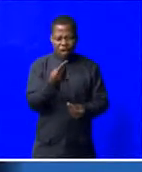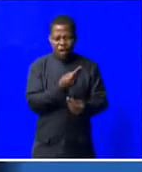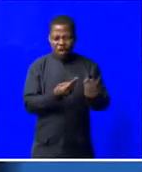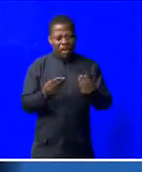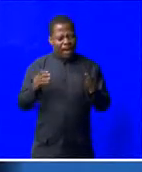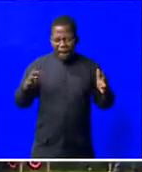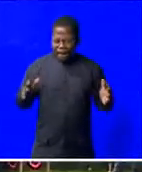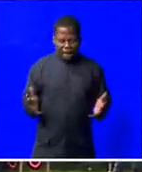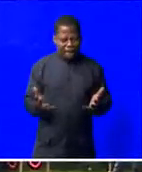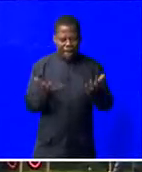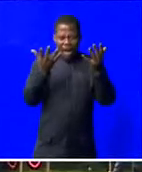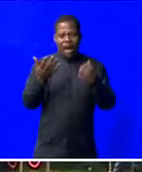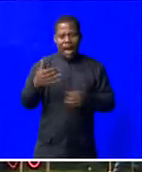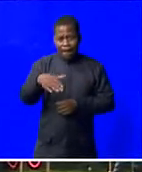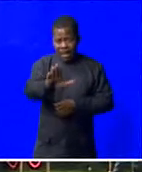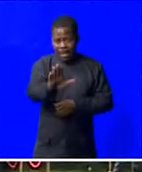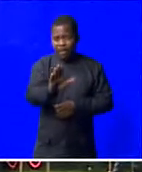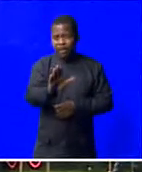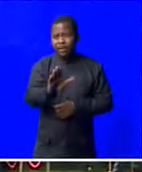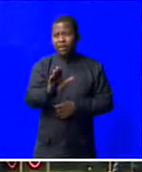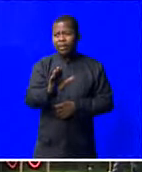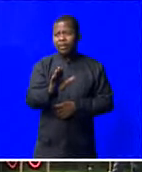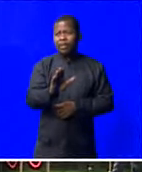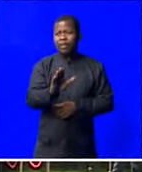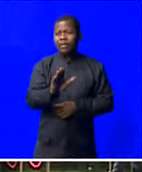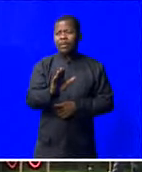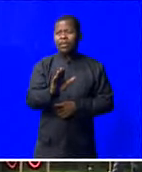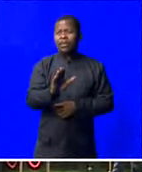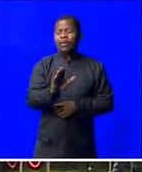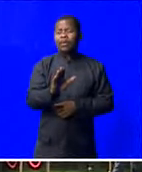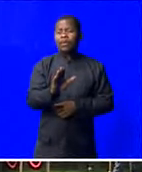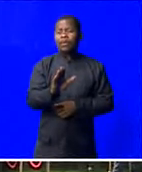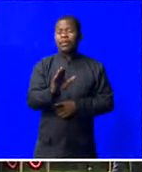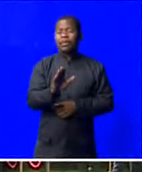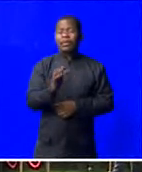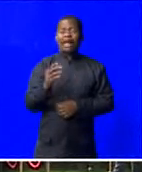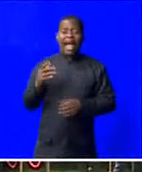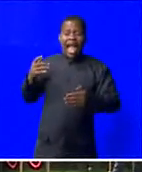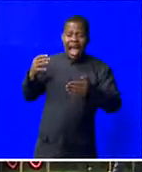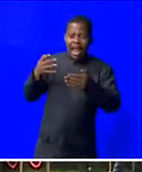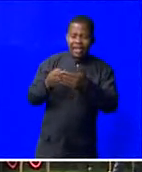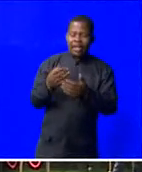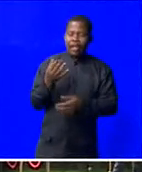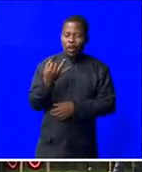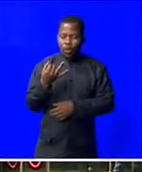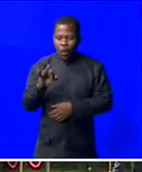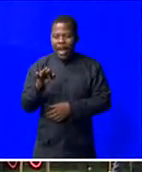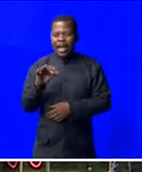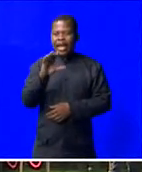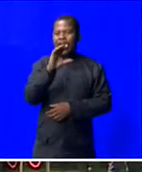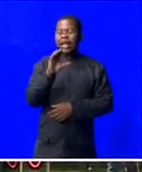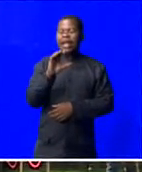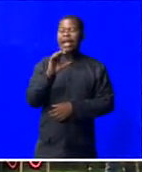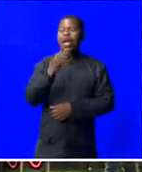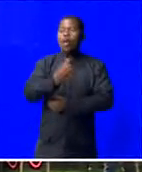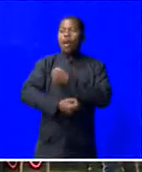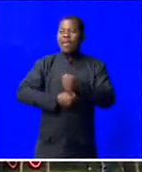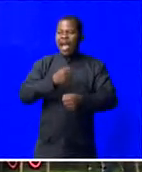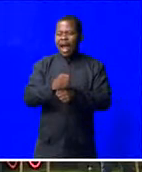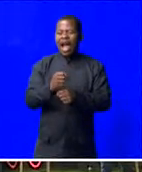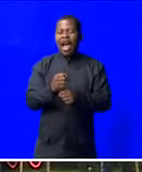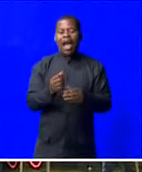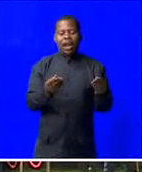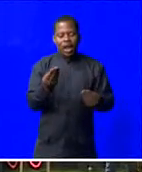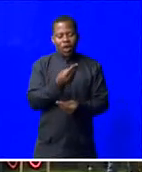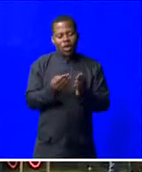Swatini. Sesikhanze lenkinga letiningi ticamuka khona ukuthi for 20 years economy ethu ihlala ku 2%